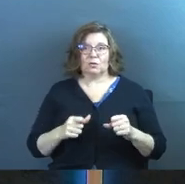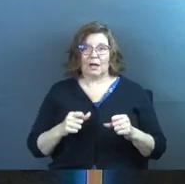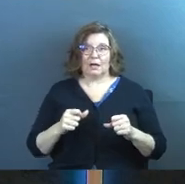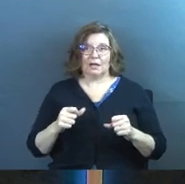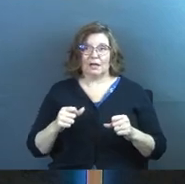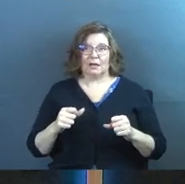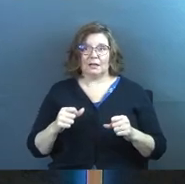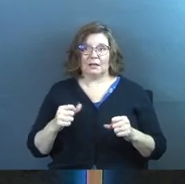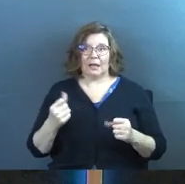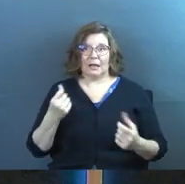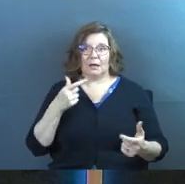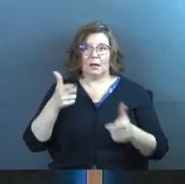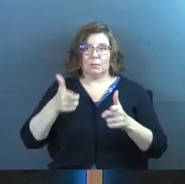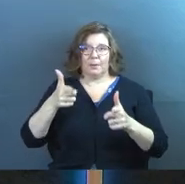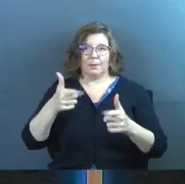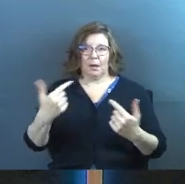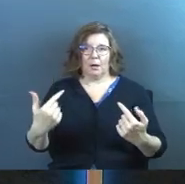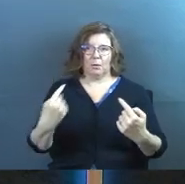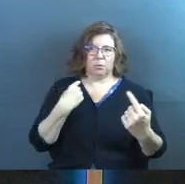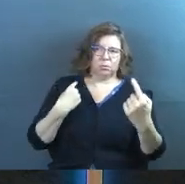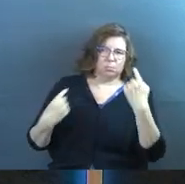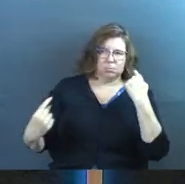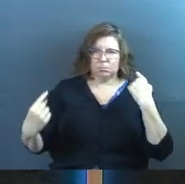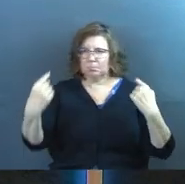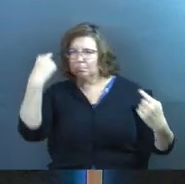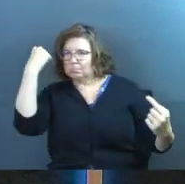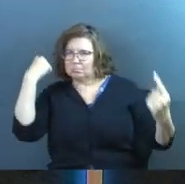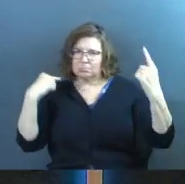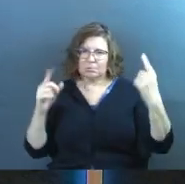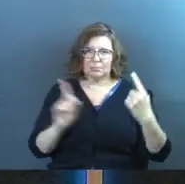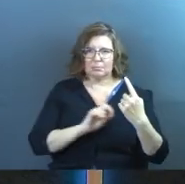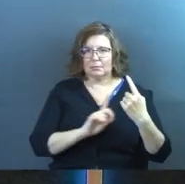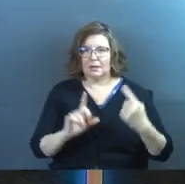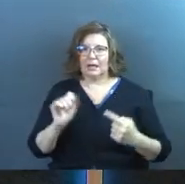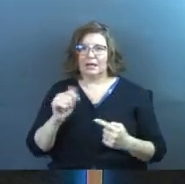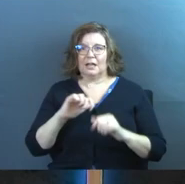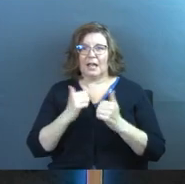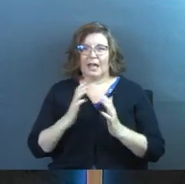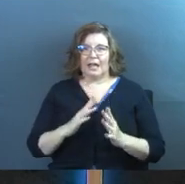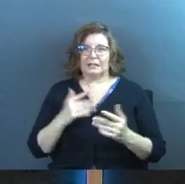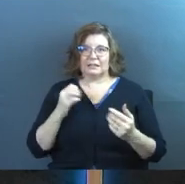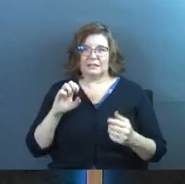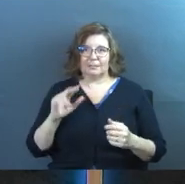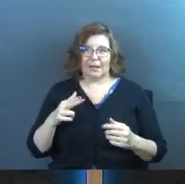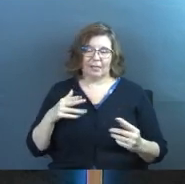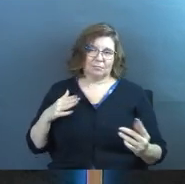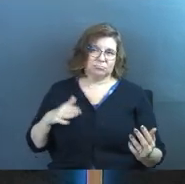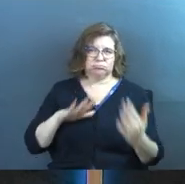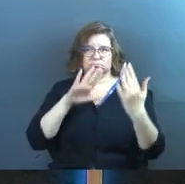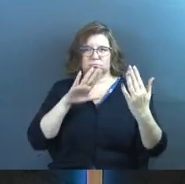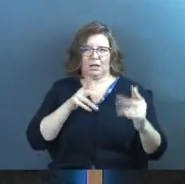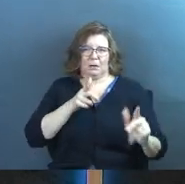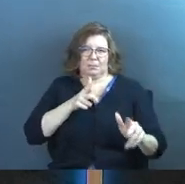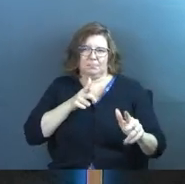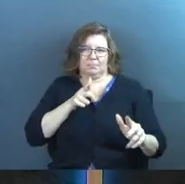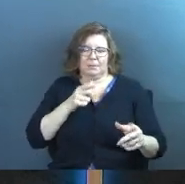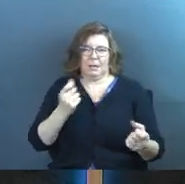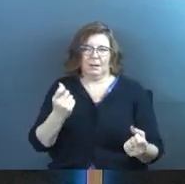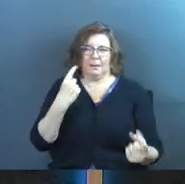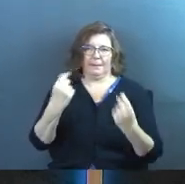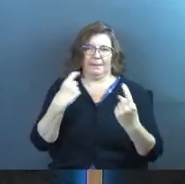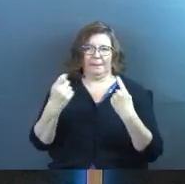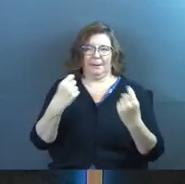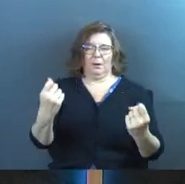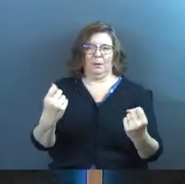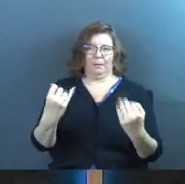to dodge bullets. And it's this whole big deal, and Agent Smith is coming against him, like trying to kill him and shoot him, and Neo's doing all of